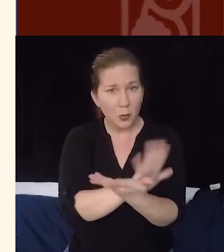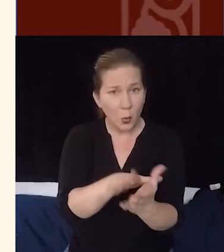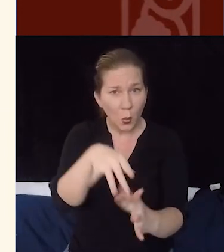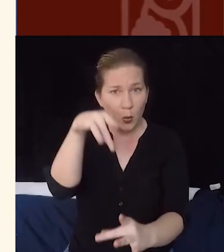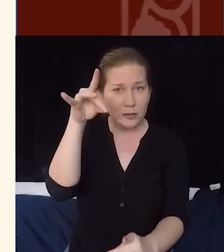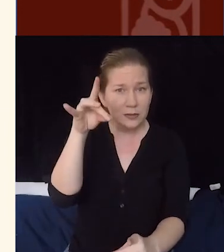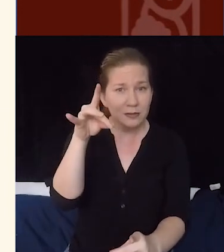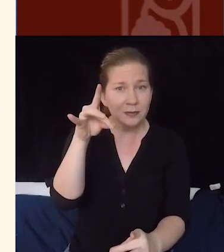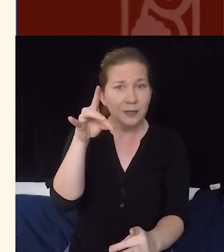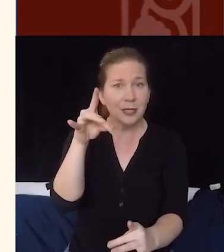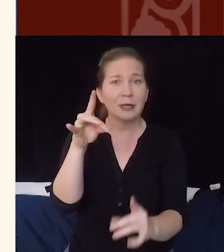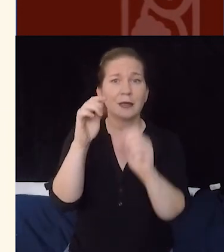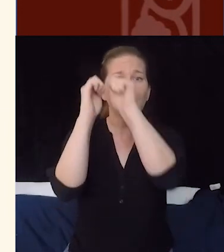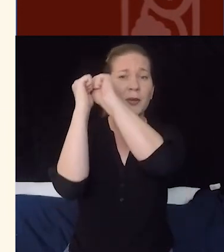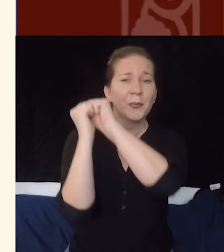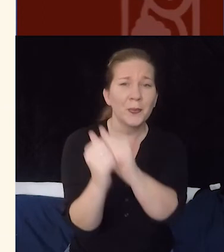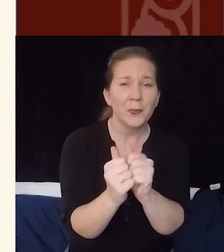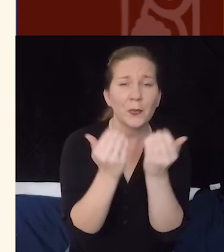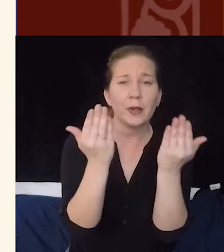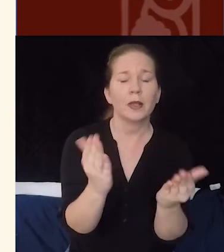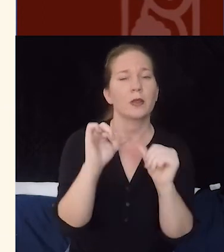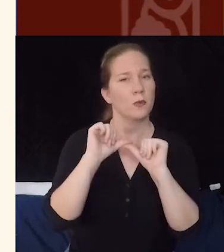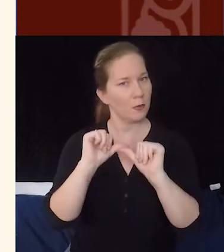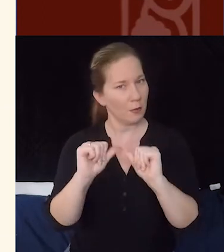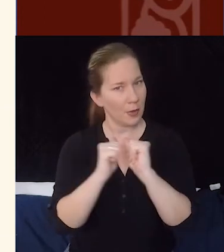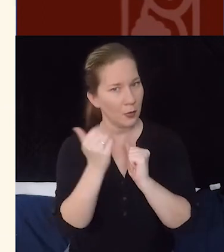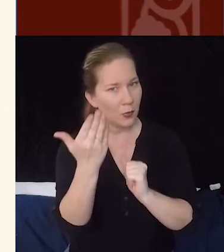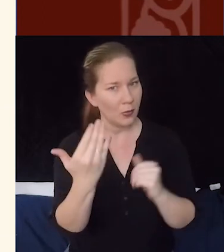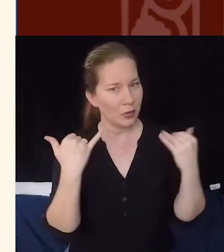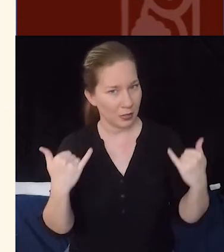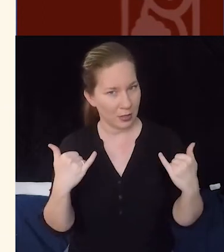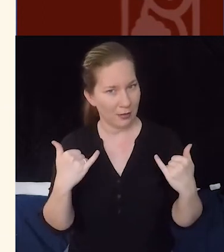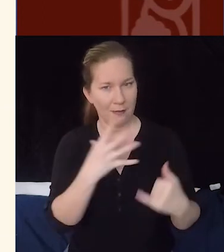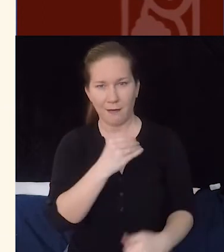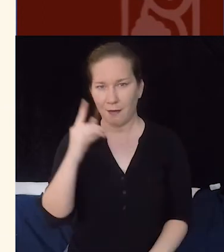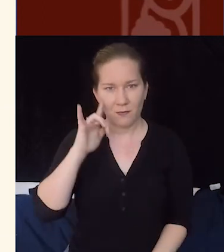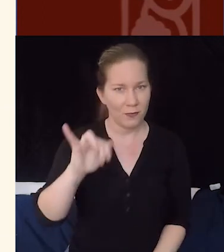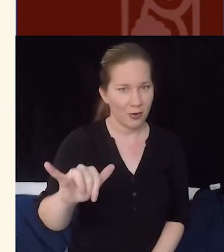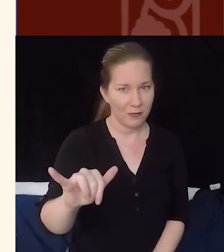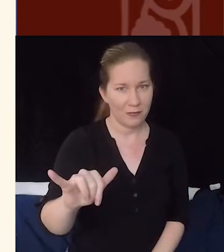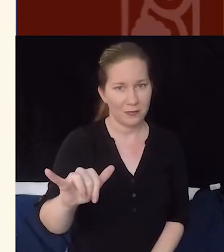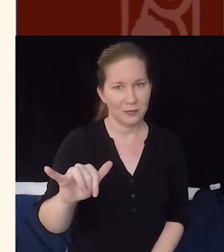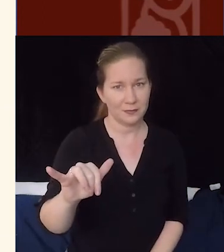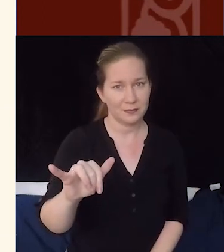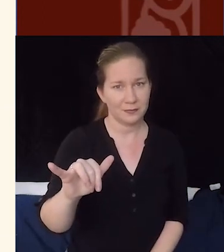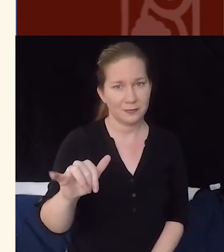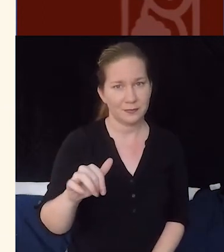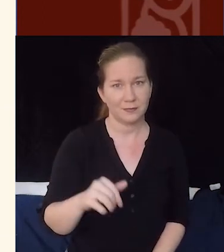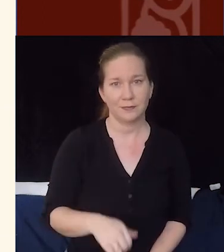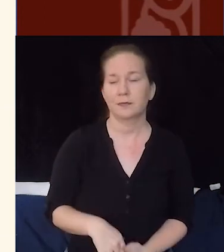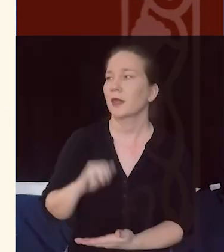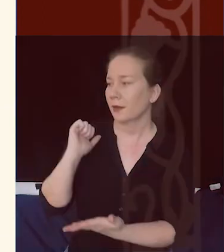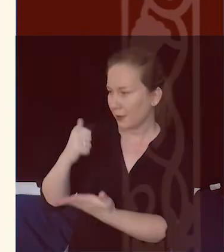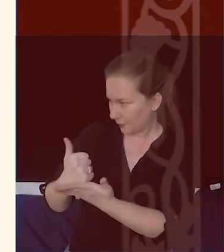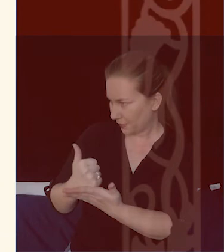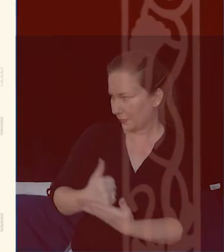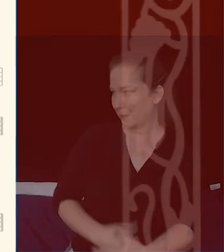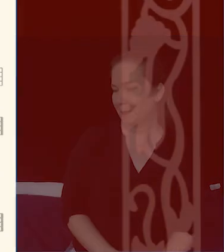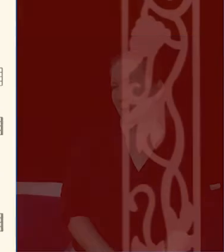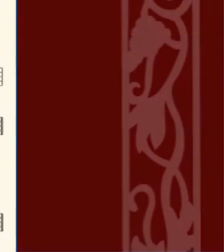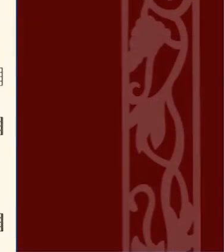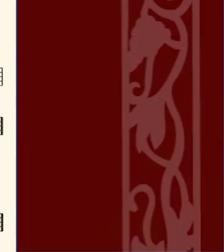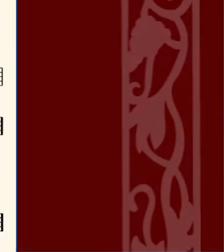Holy Spirit rest upon you and remain with you this day and forevermore.